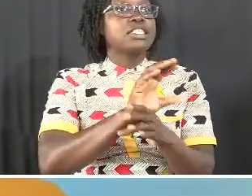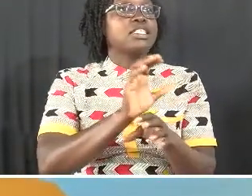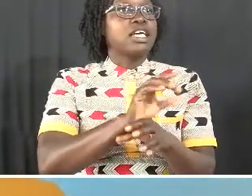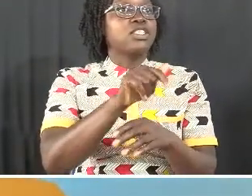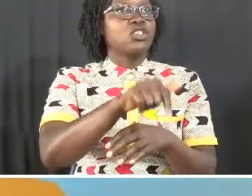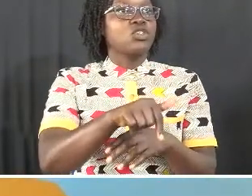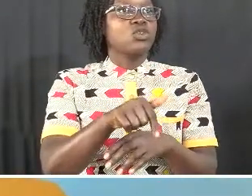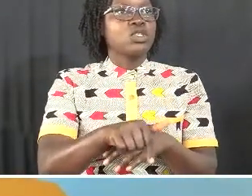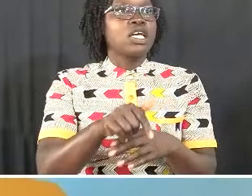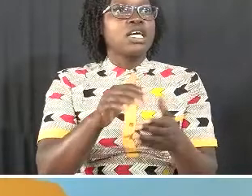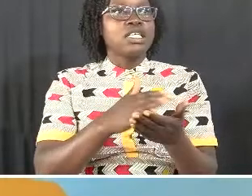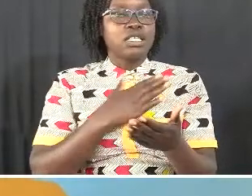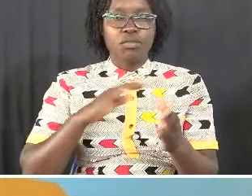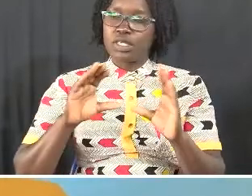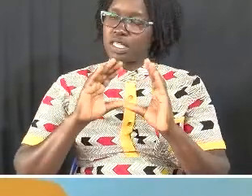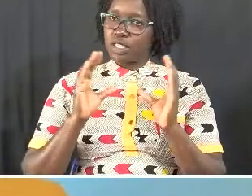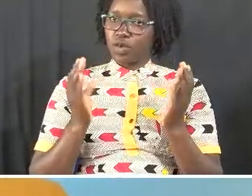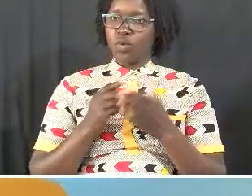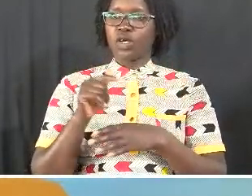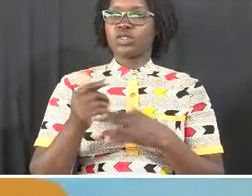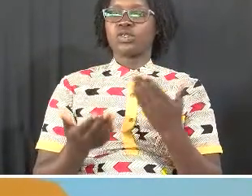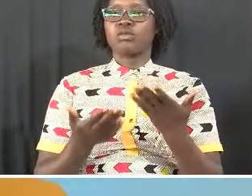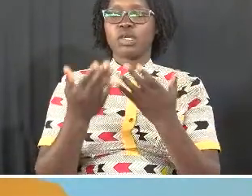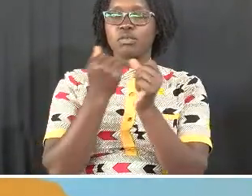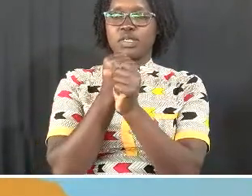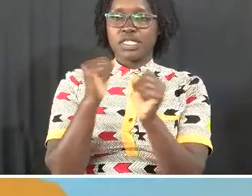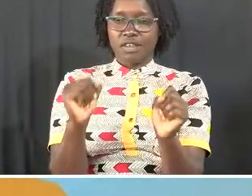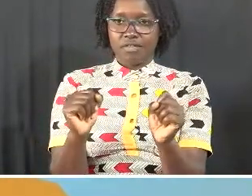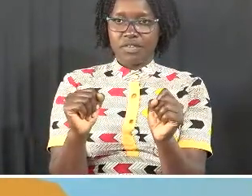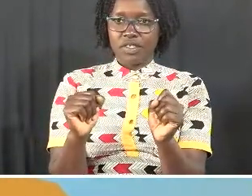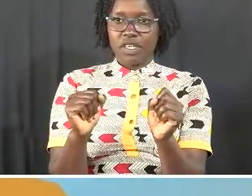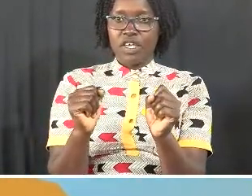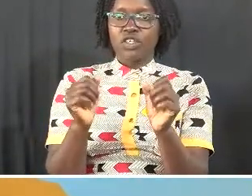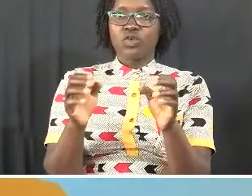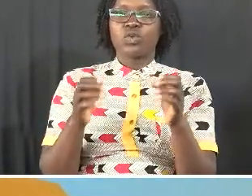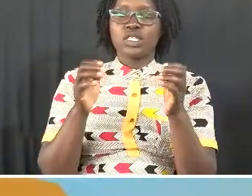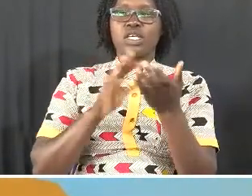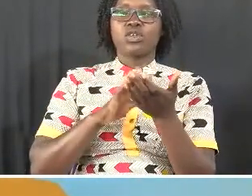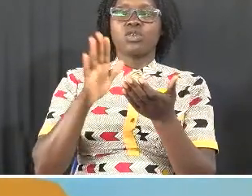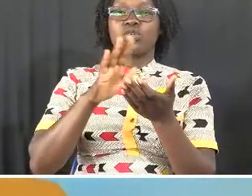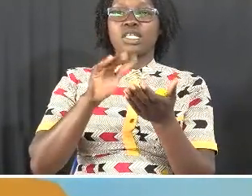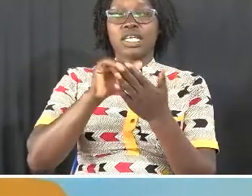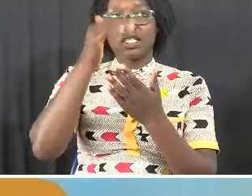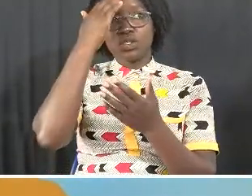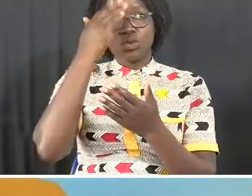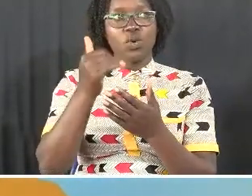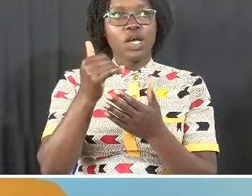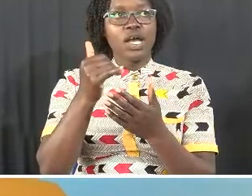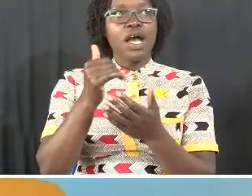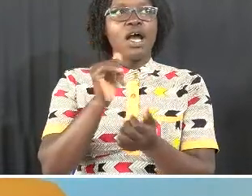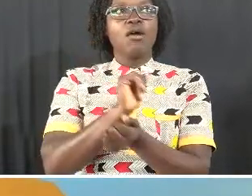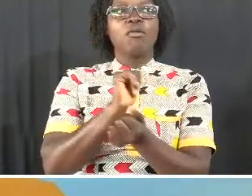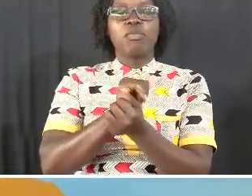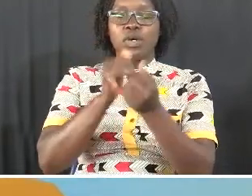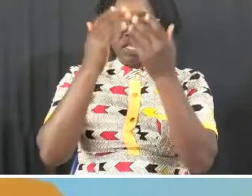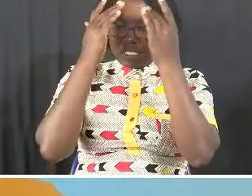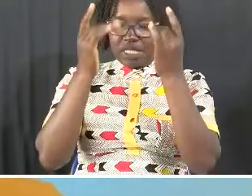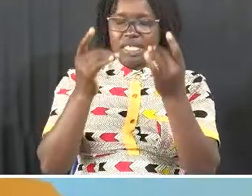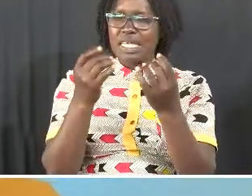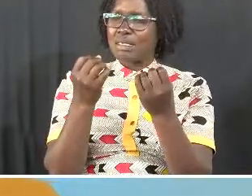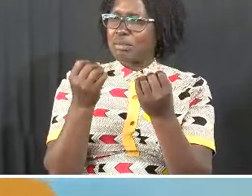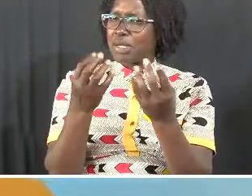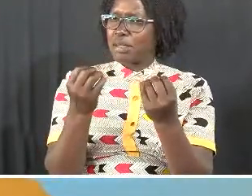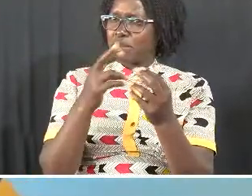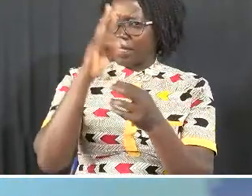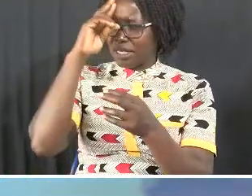today, somebody in this world may be saved to eternal glory. So that's why Paul decided that there may be